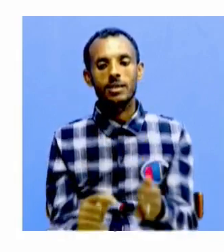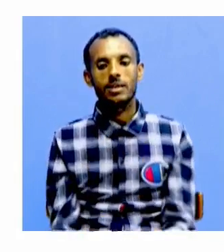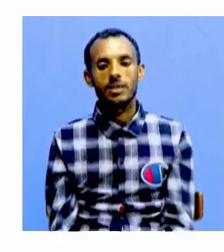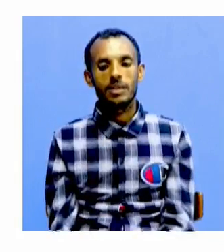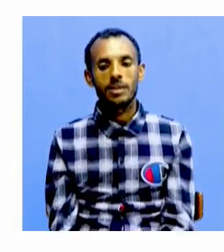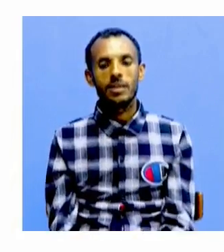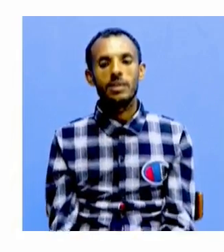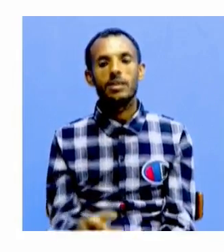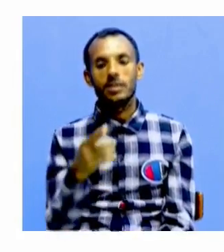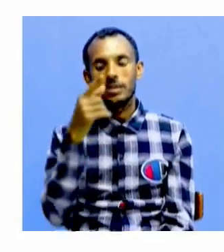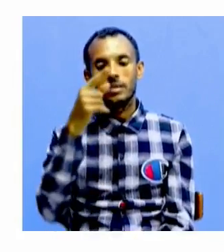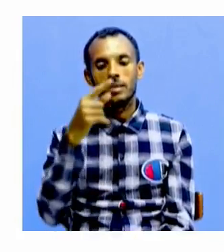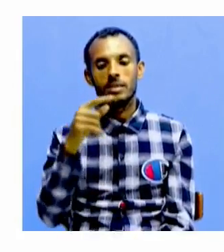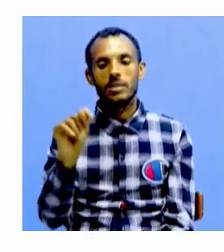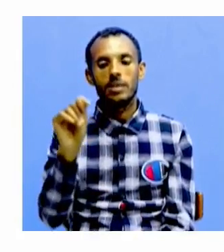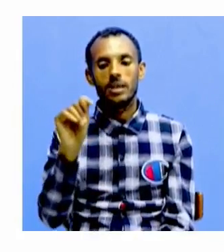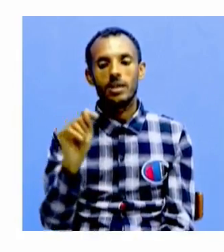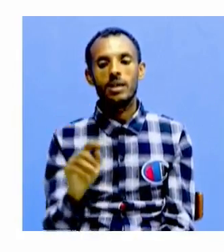the